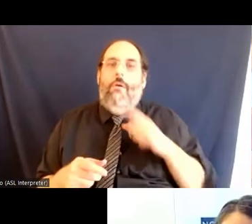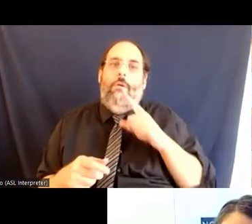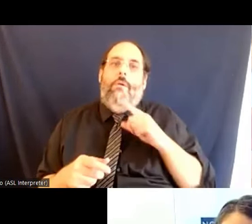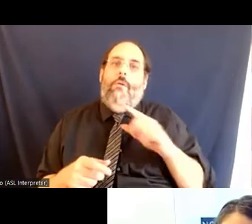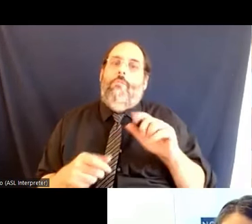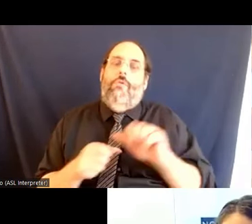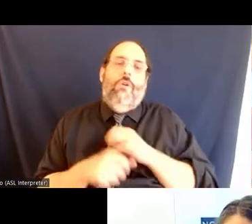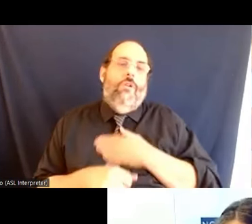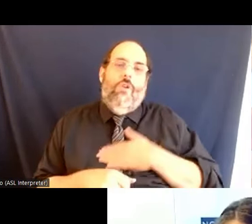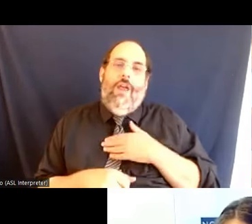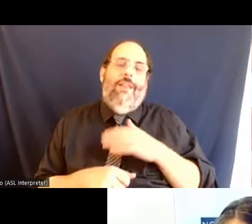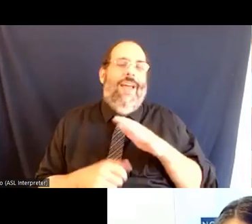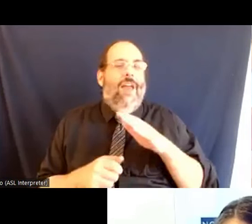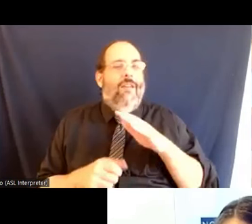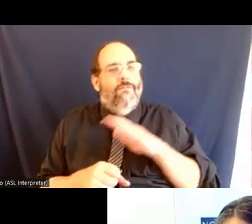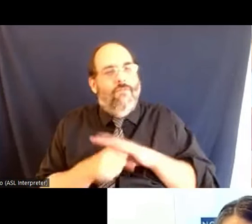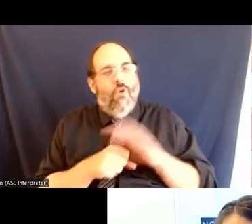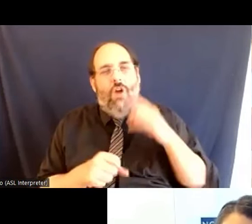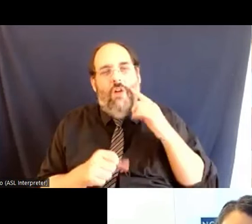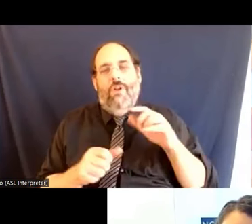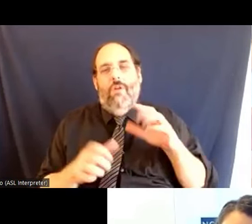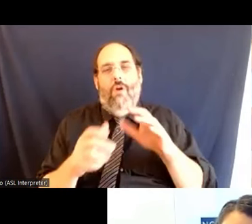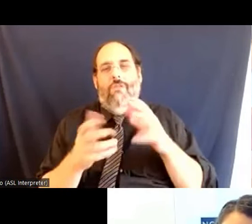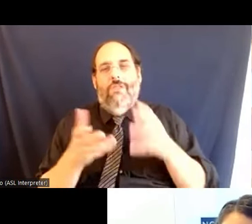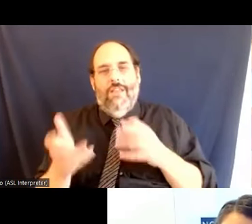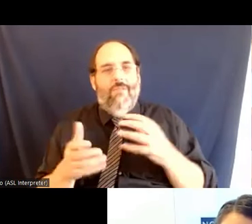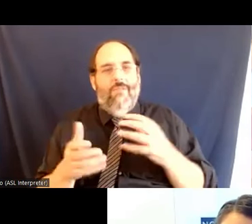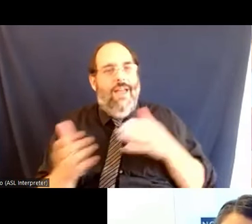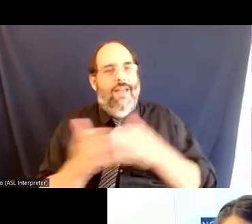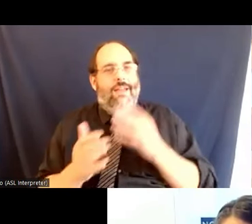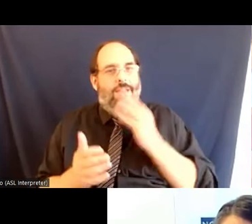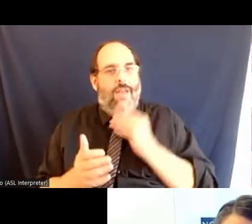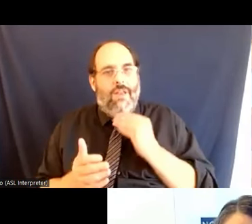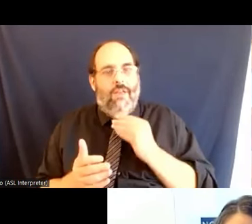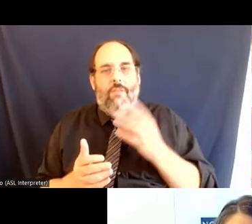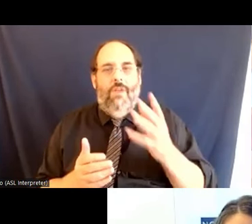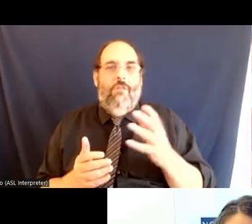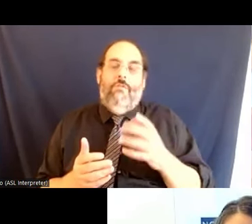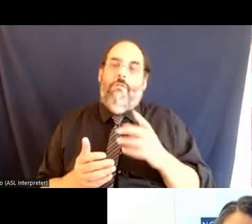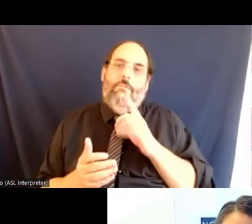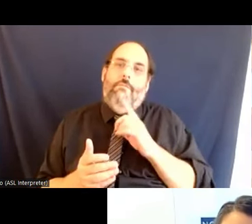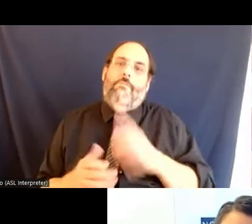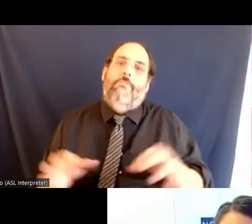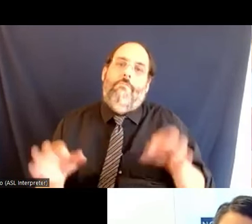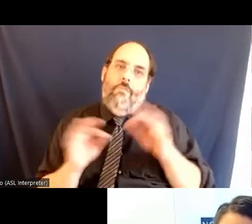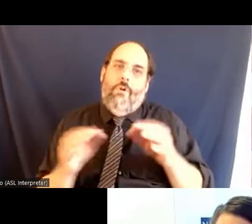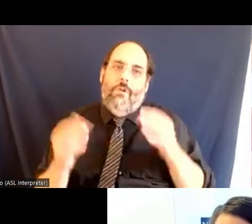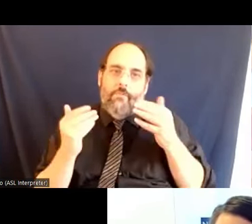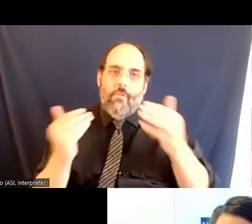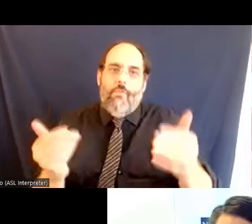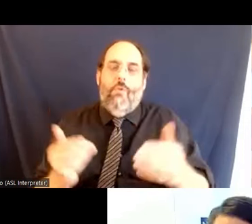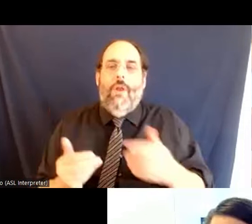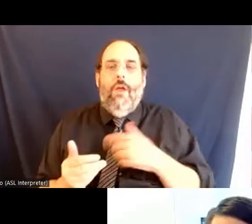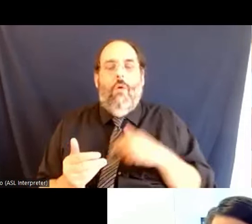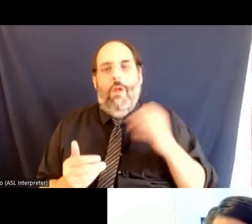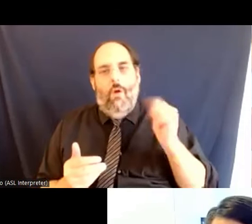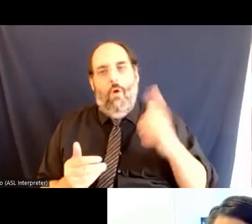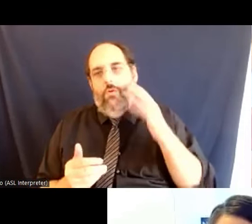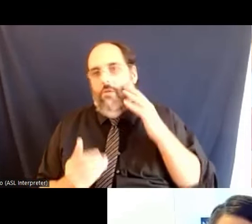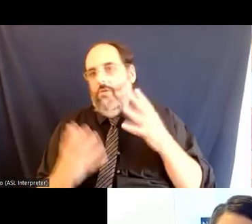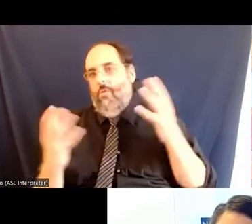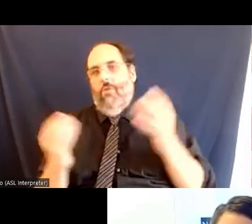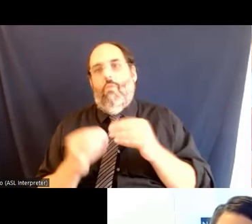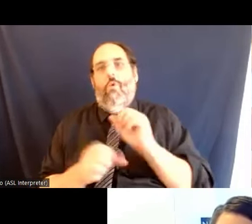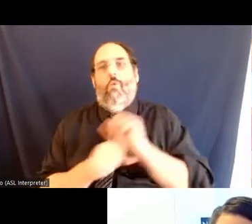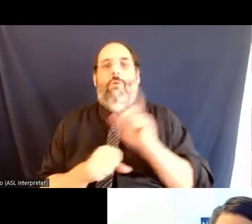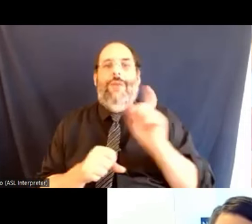whole of government approach in combating anti-Semitism that you are essential in putting forward. And we all know there's so much more work